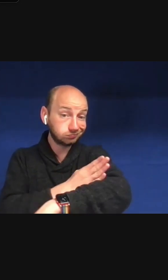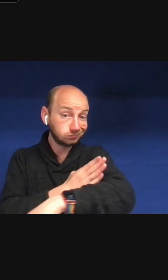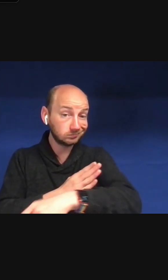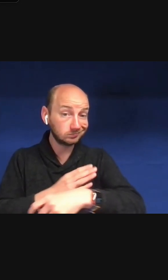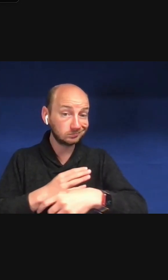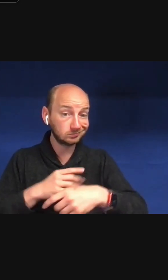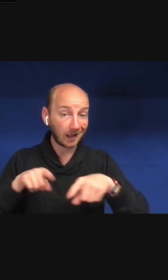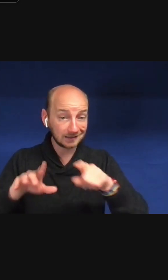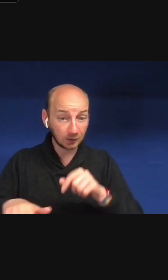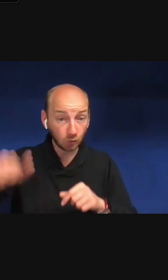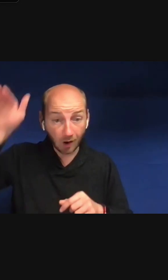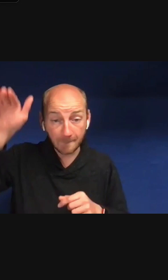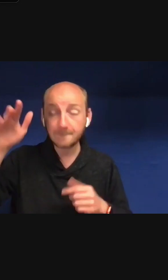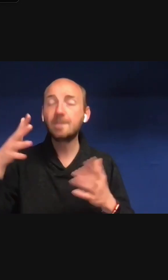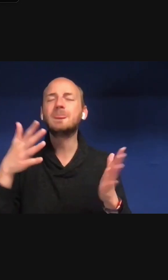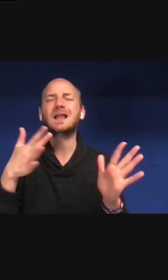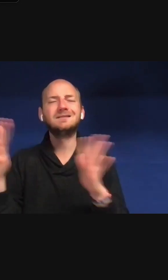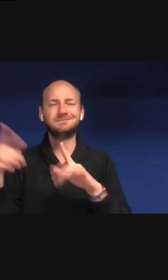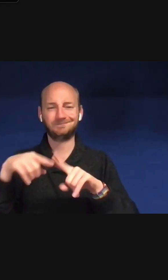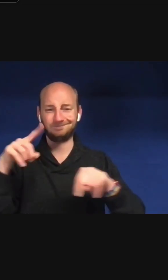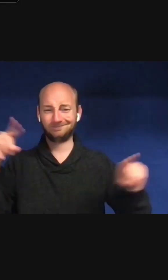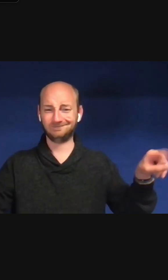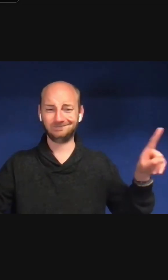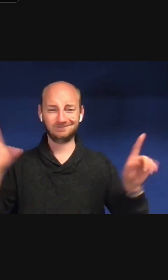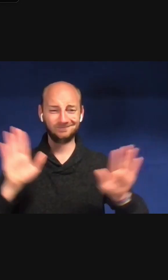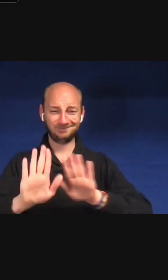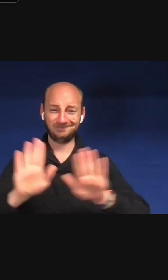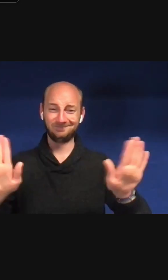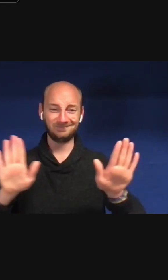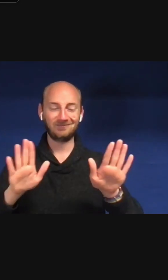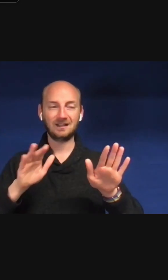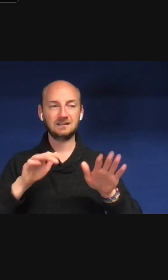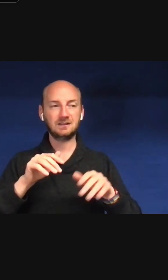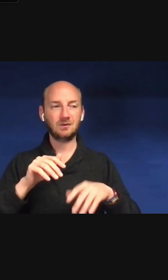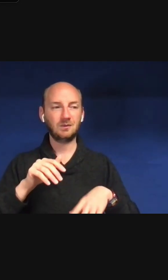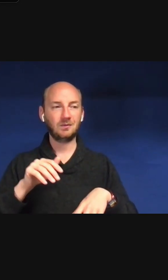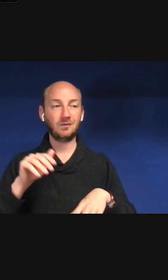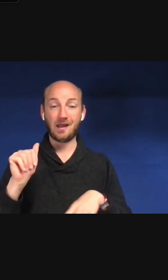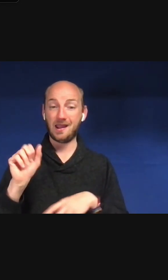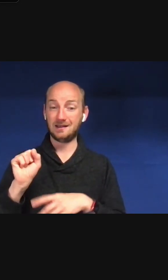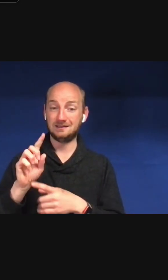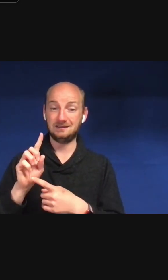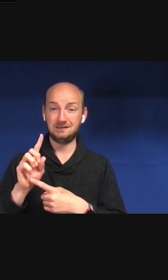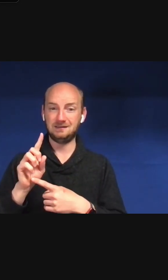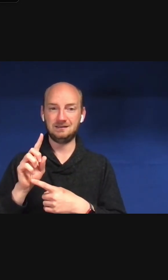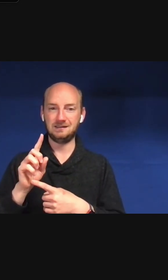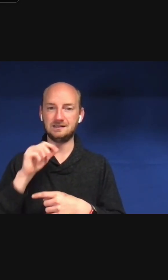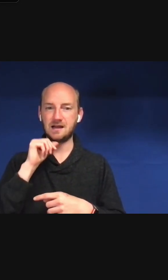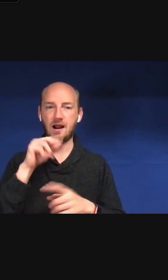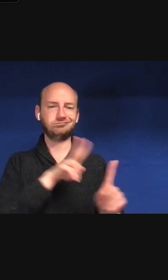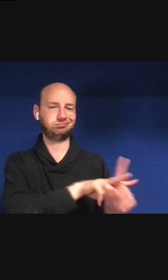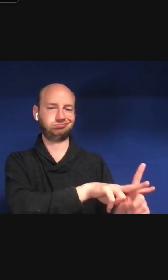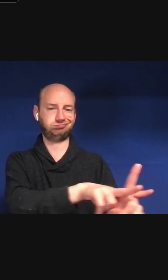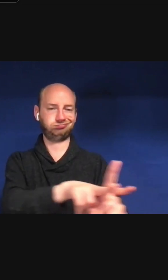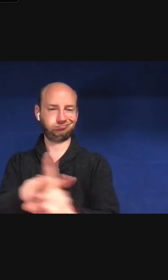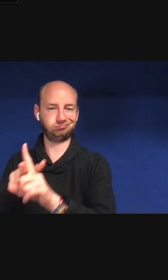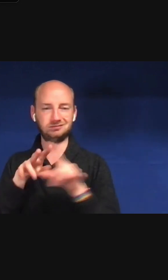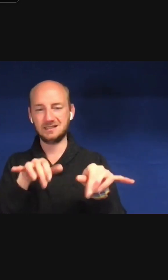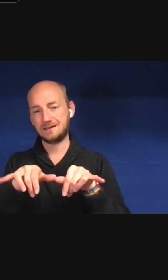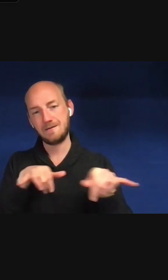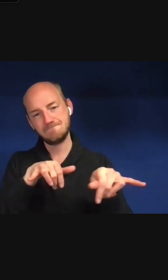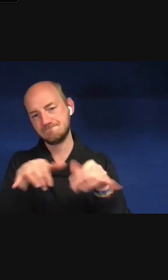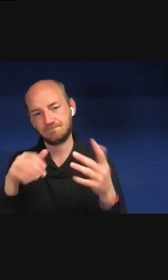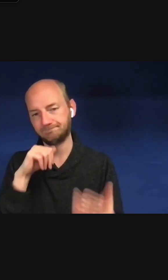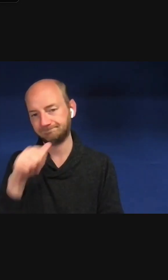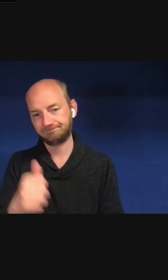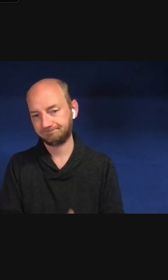interventions. So it's true, it's not a sort of one-size-fits-all story. It's not an overall deficits across all domains.